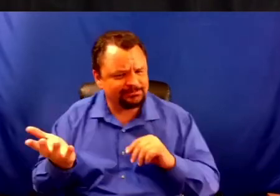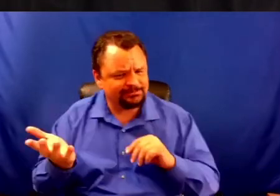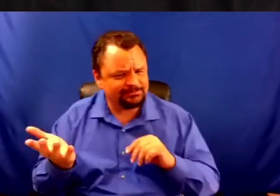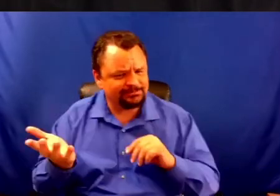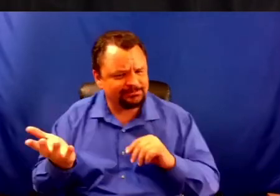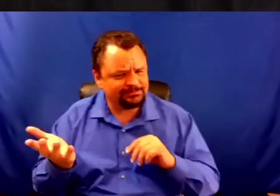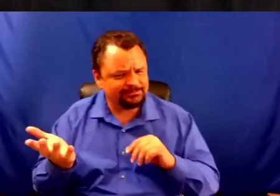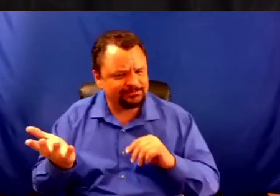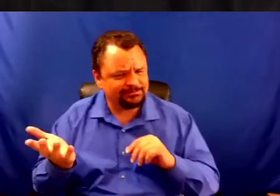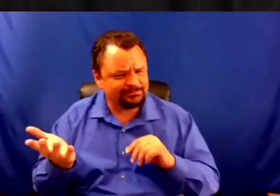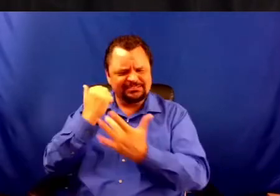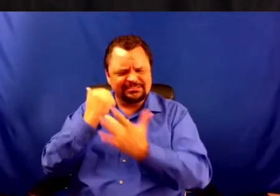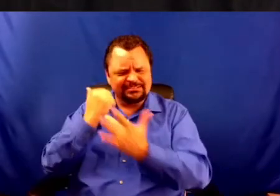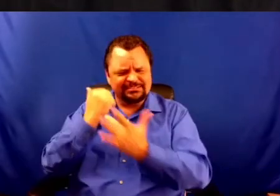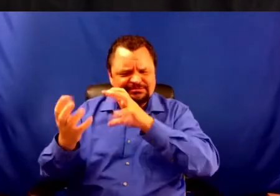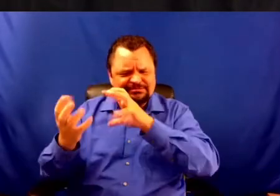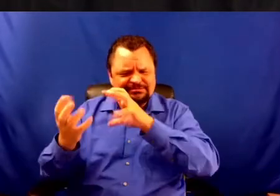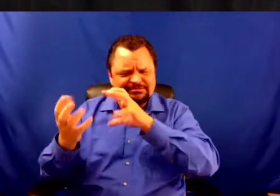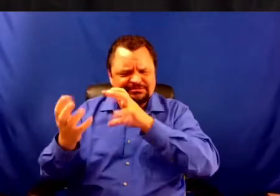Here.